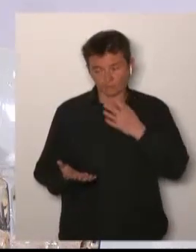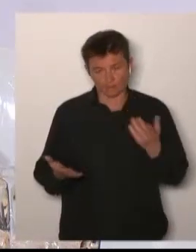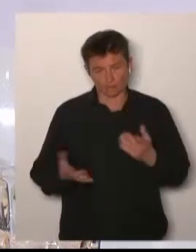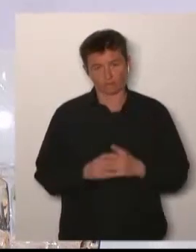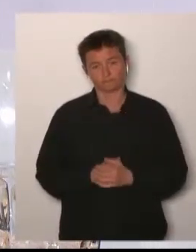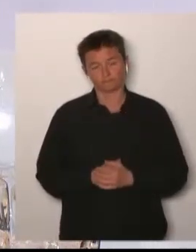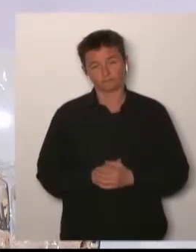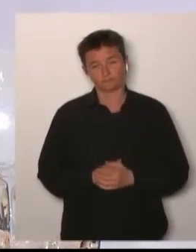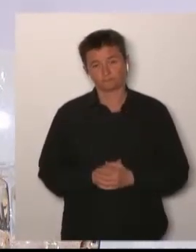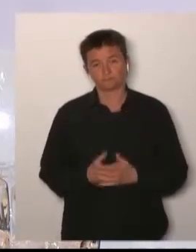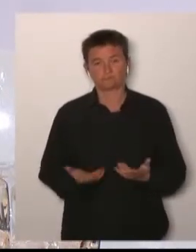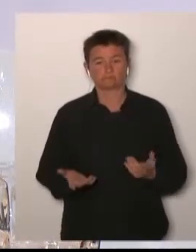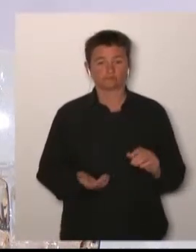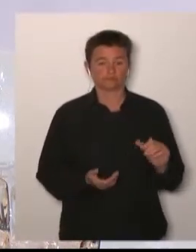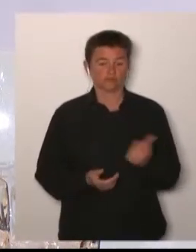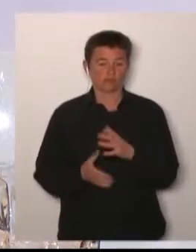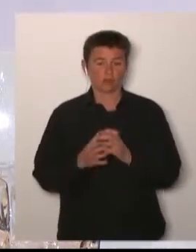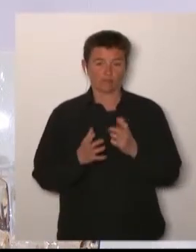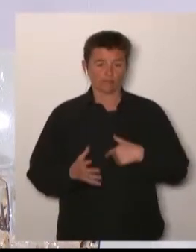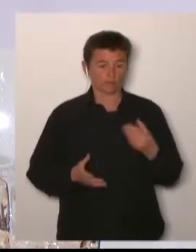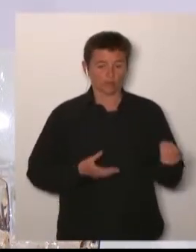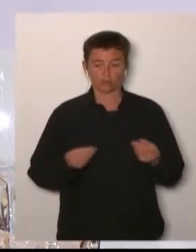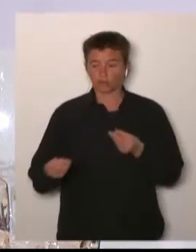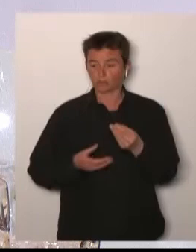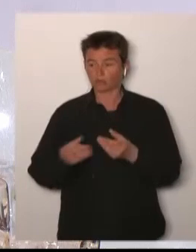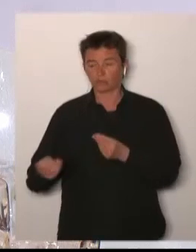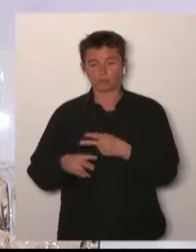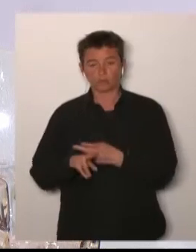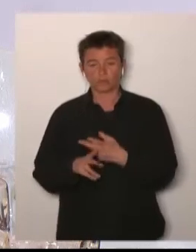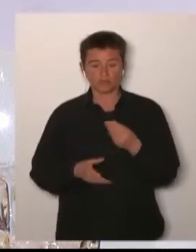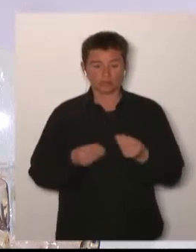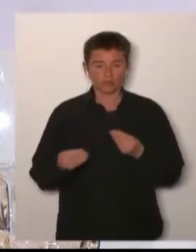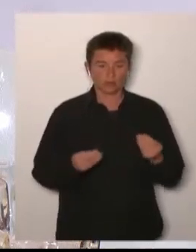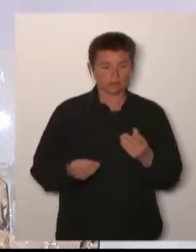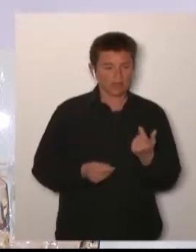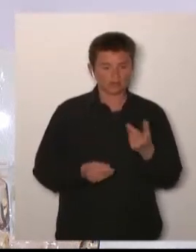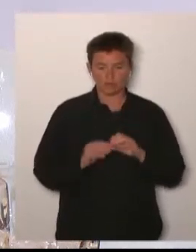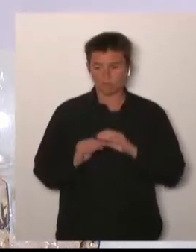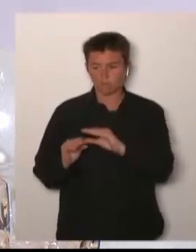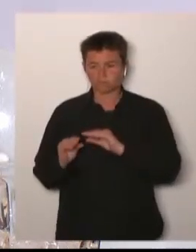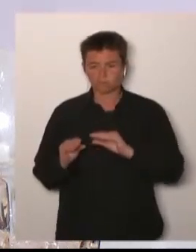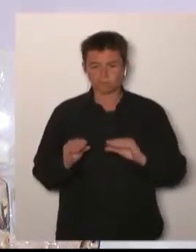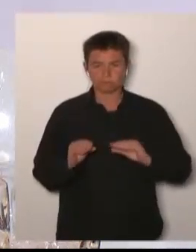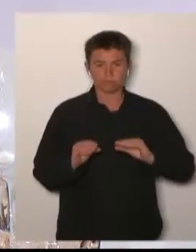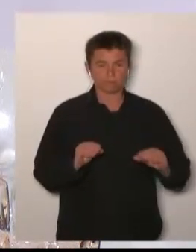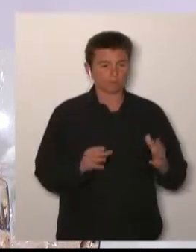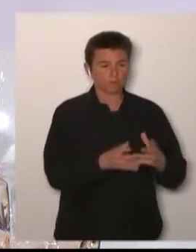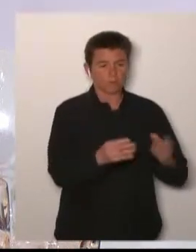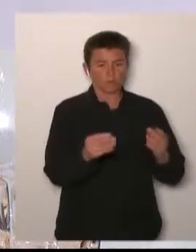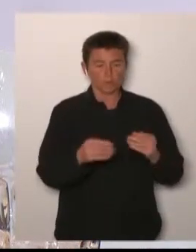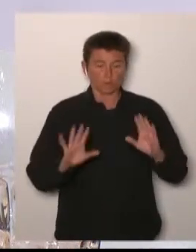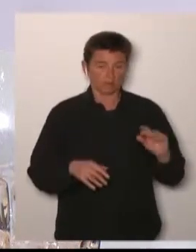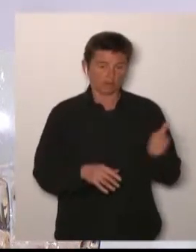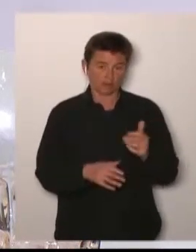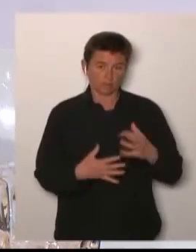the disbursement of funds is very much done at the national, regional, if not local level. At the end of the